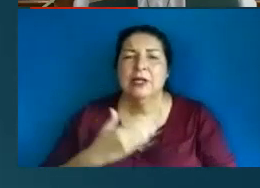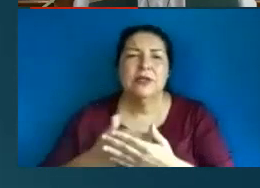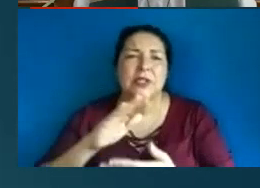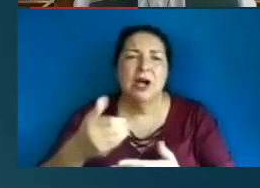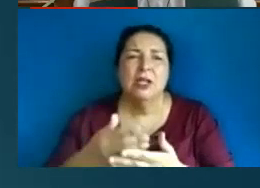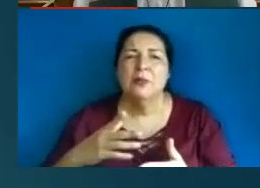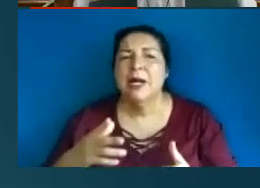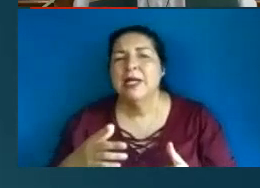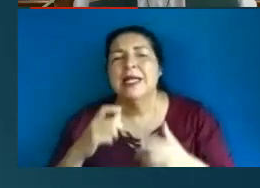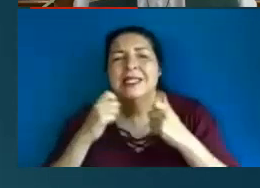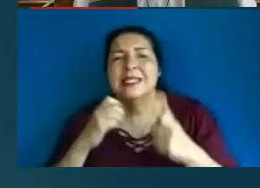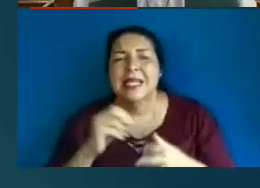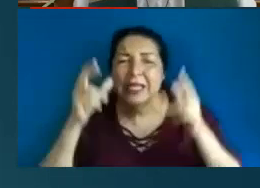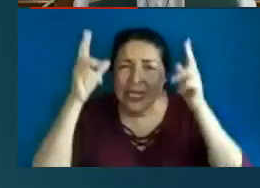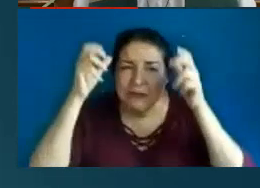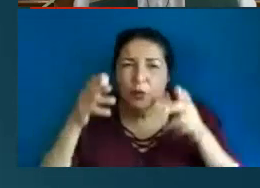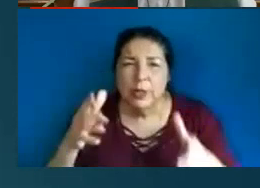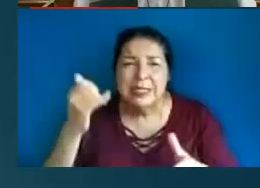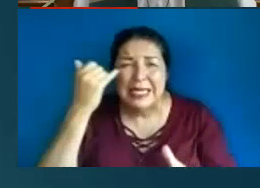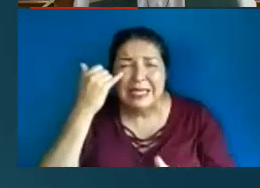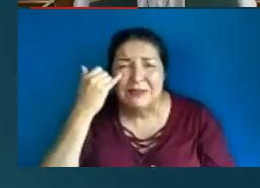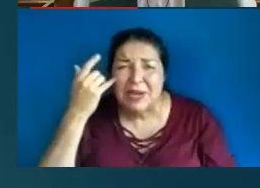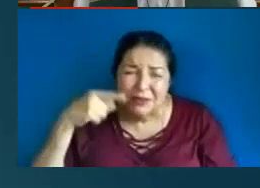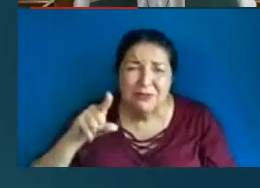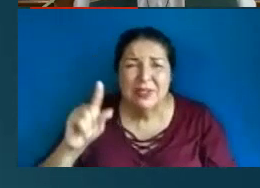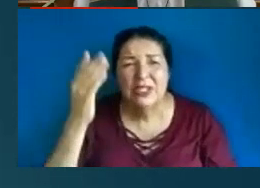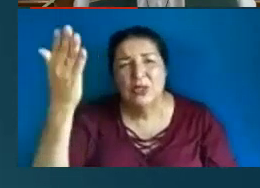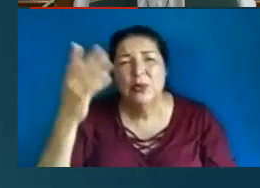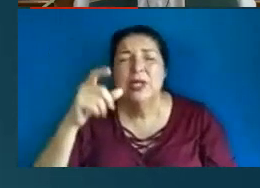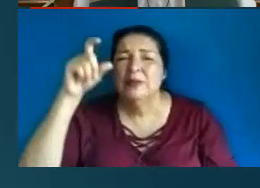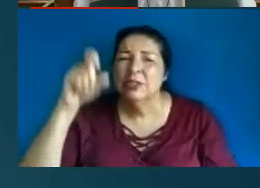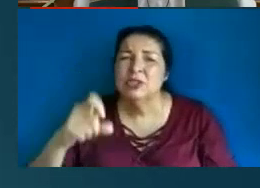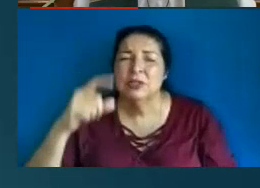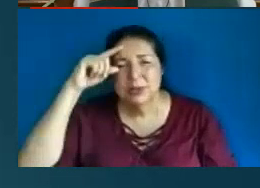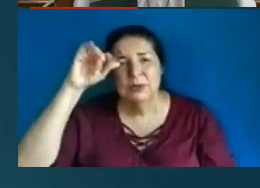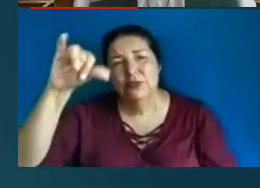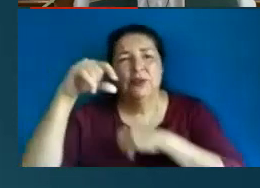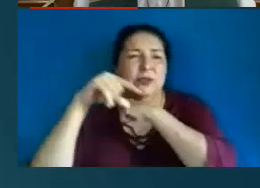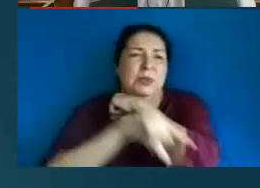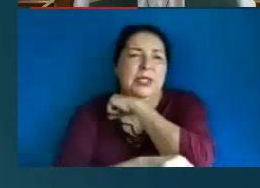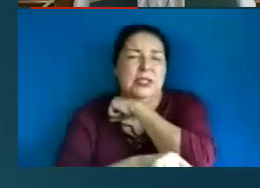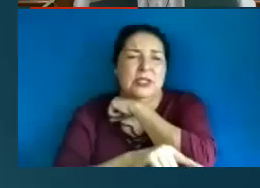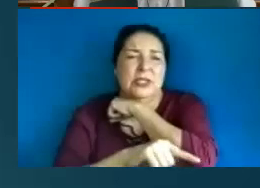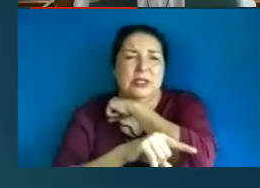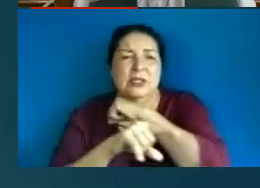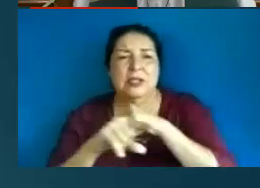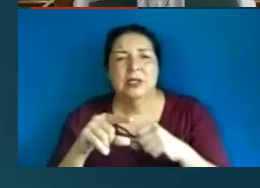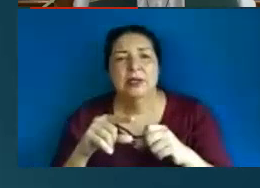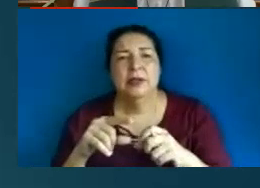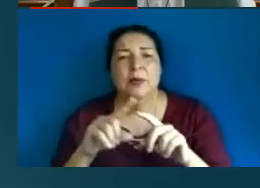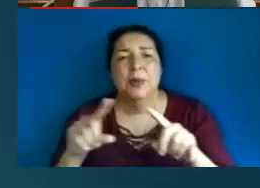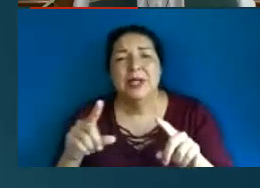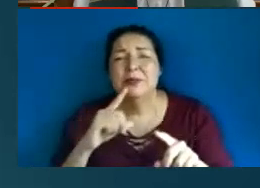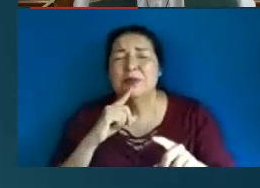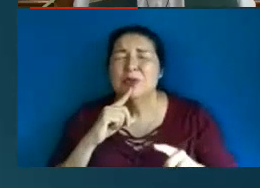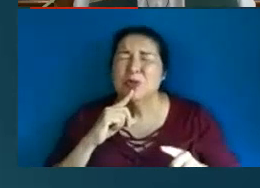and iniquities, with which I have ever offended you, and justly deserved your temporal and eternal punishment. But I